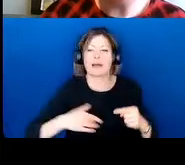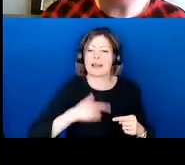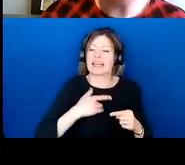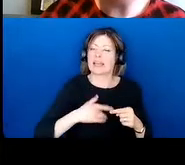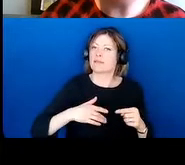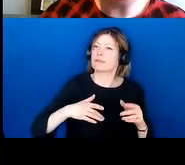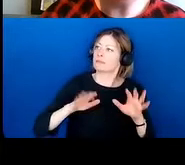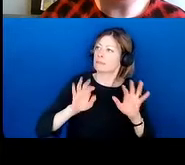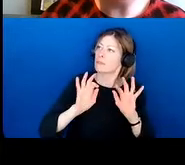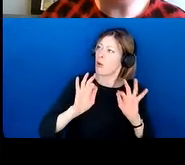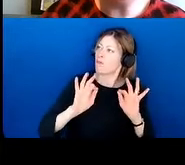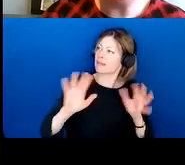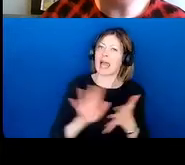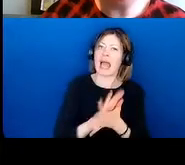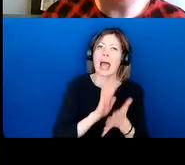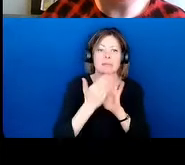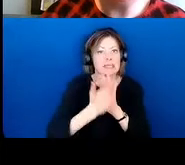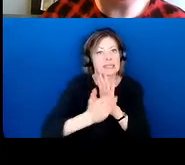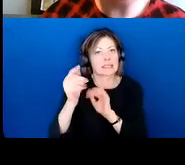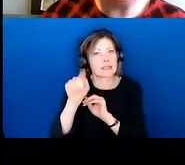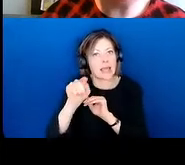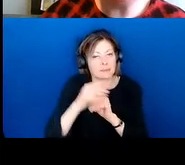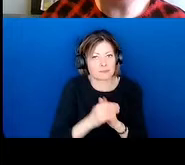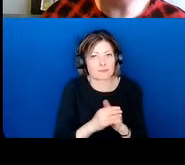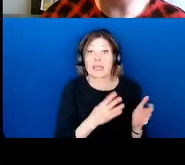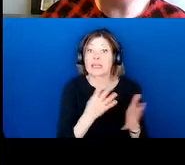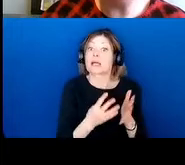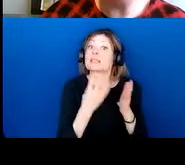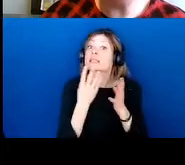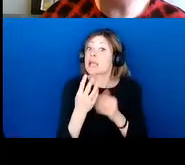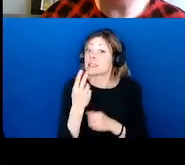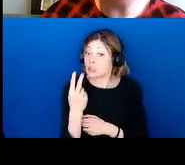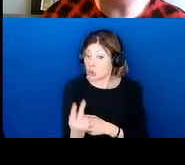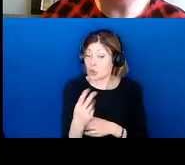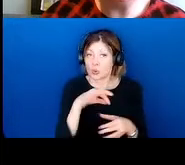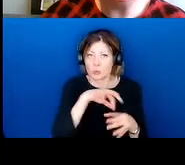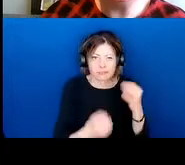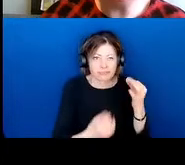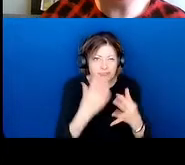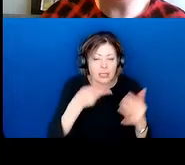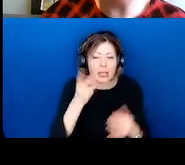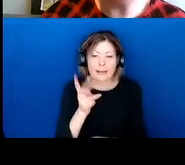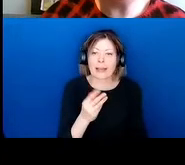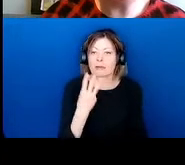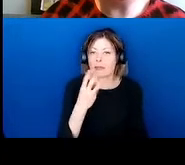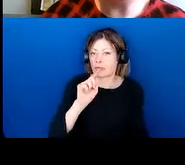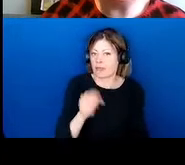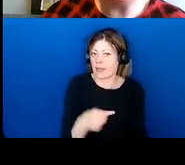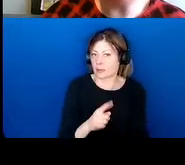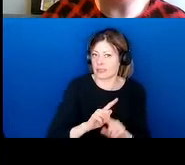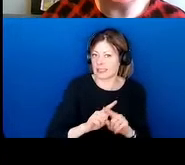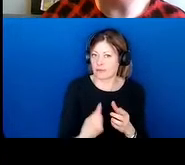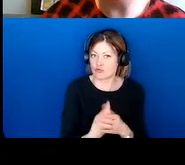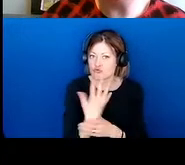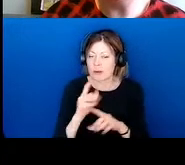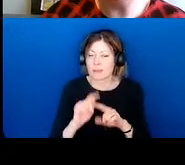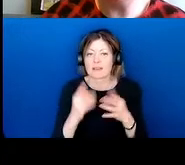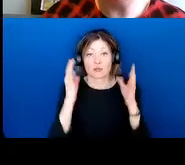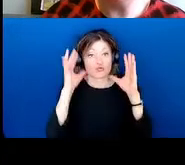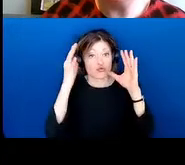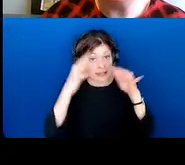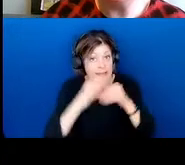It was replanted in 1992 with 3,000 shrubs and trees, including some exotics available to